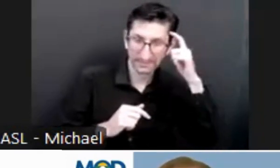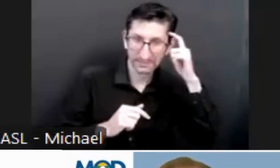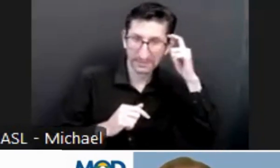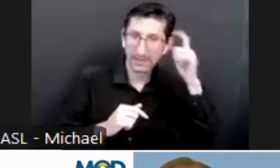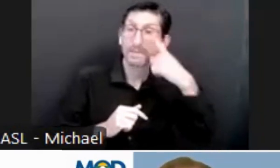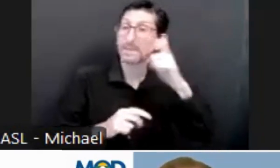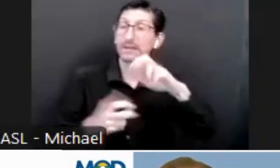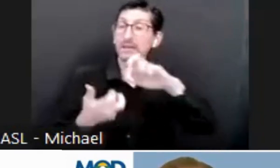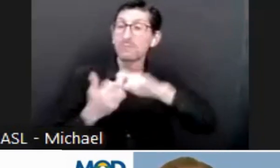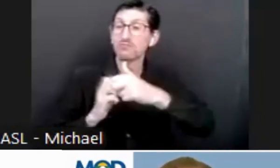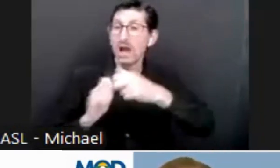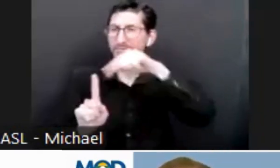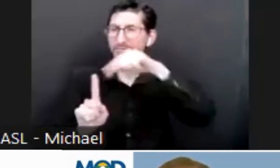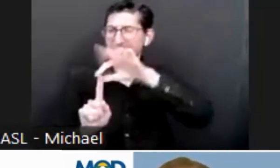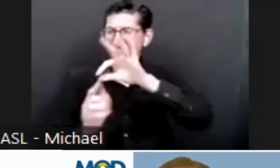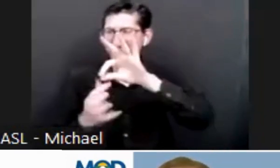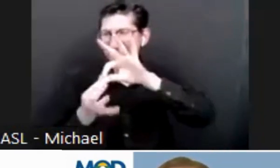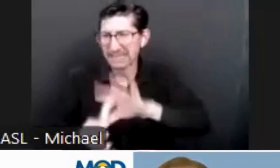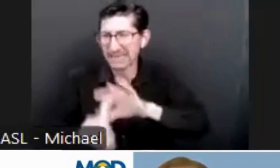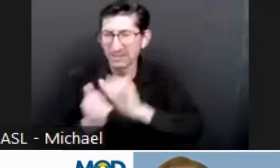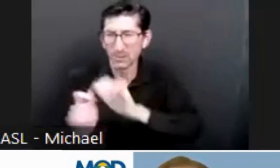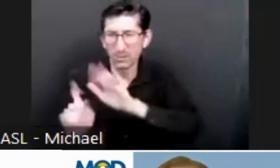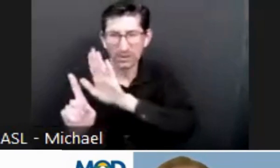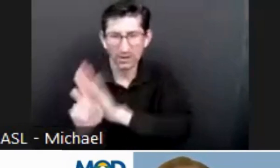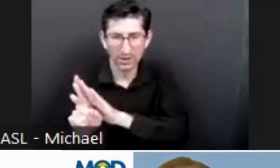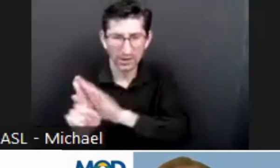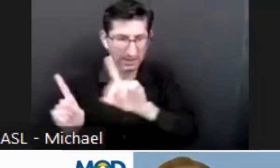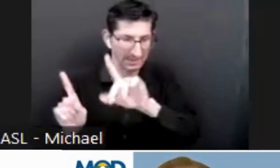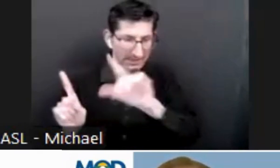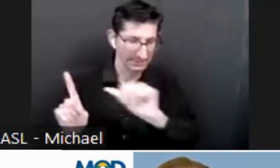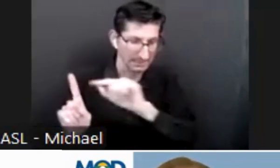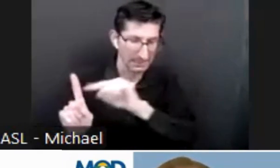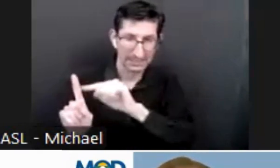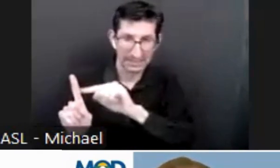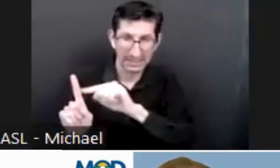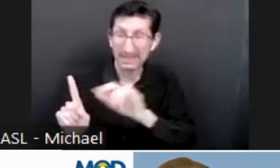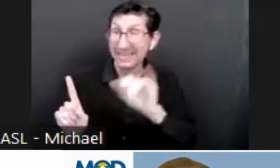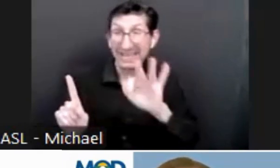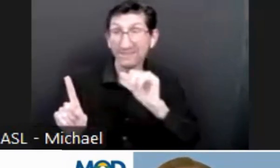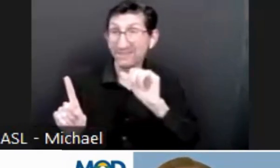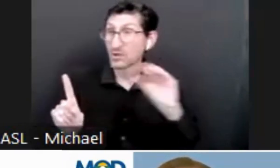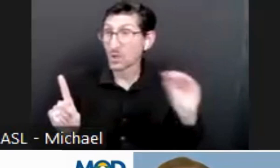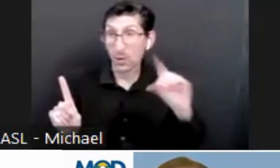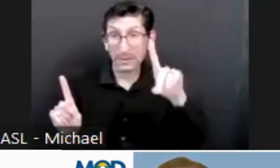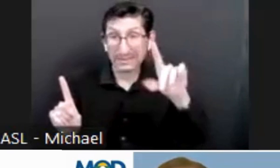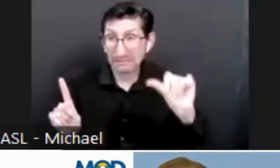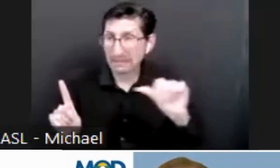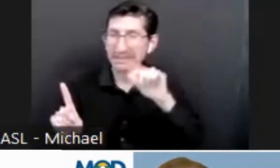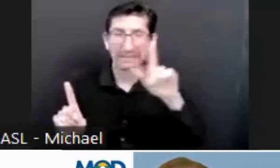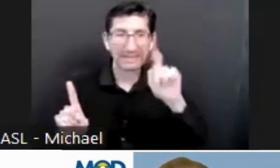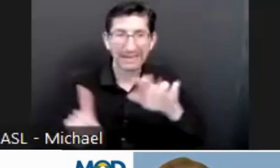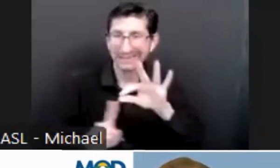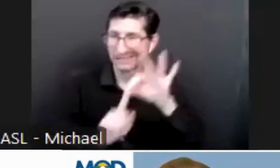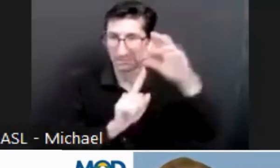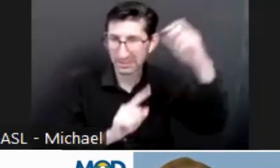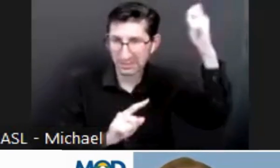Opal's disability. It wouldn't be needed otherwise. So that is going to be a modification request.